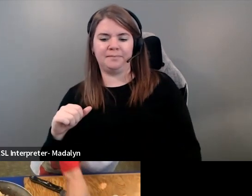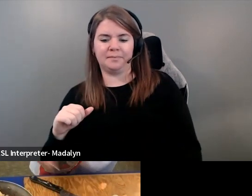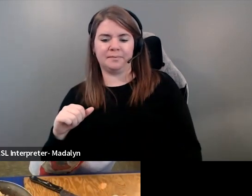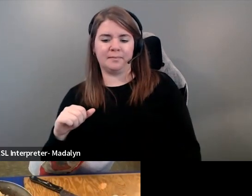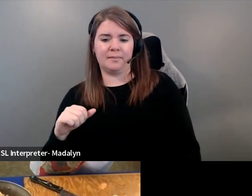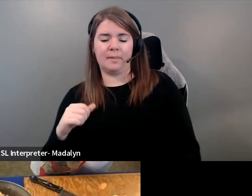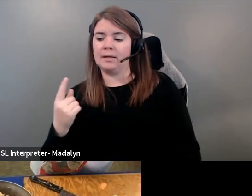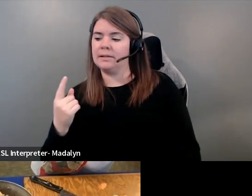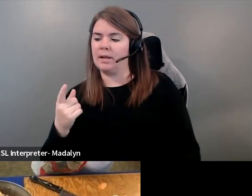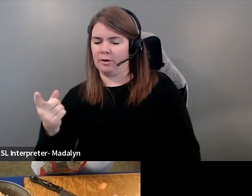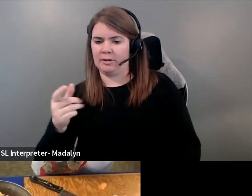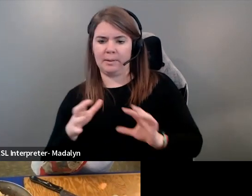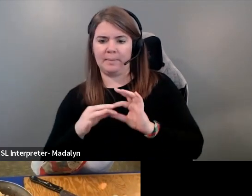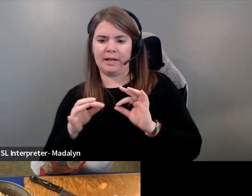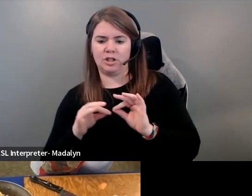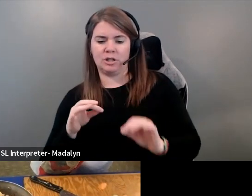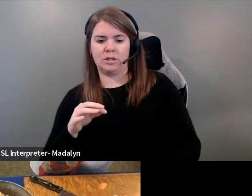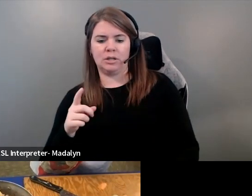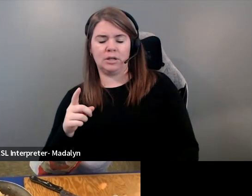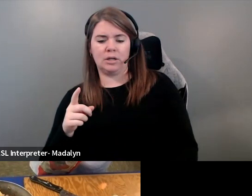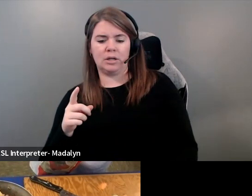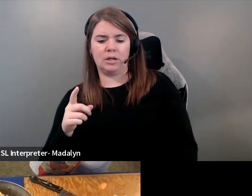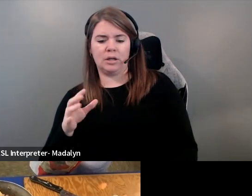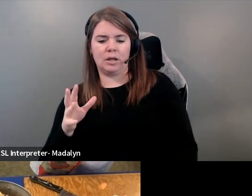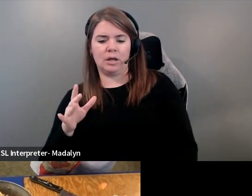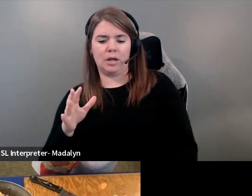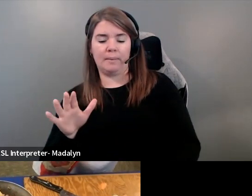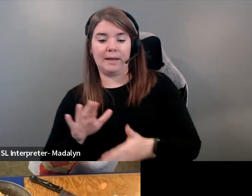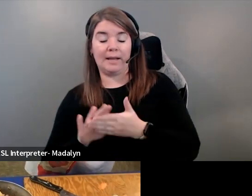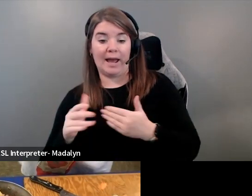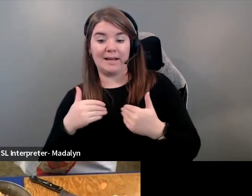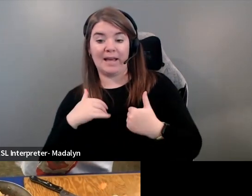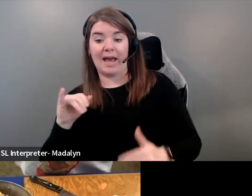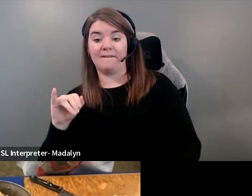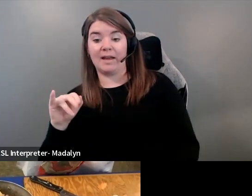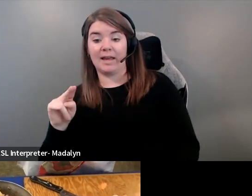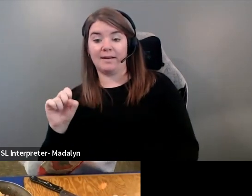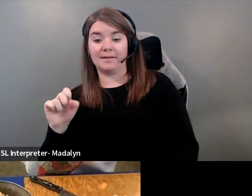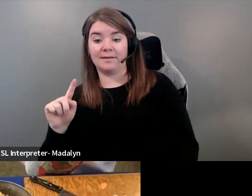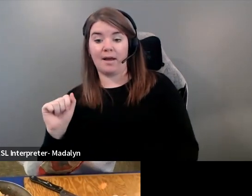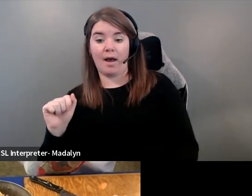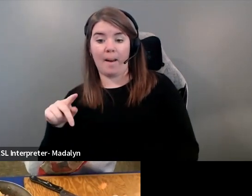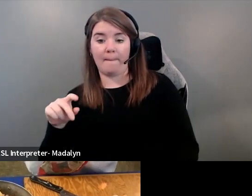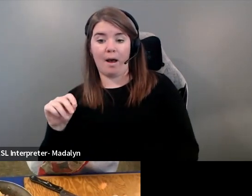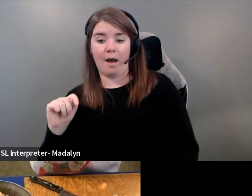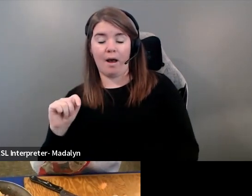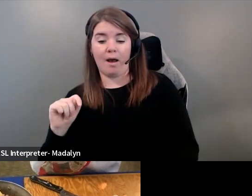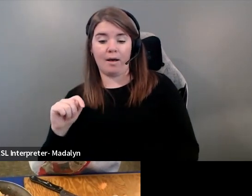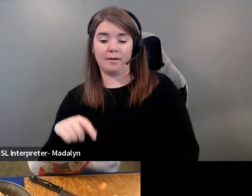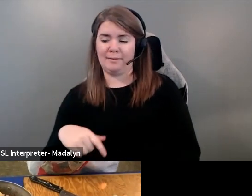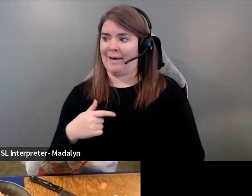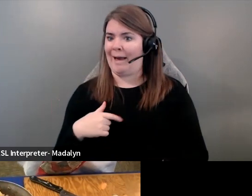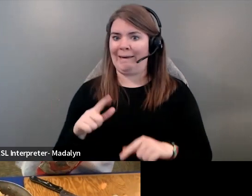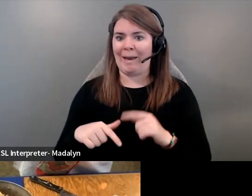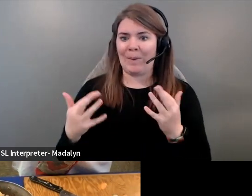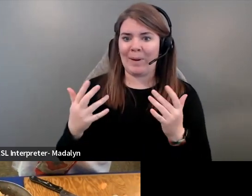Somebody said they're not nice that there are Instapot recipes. Someone said, I can't wait to try these